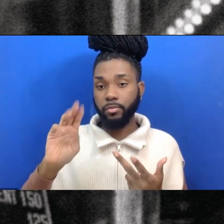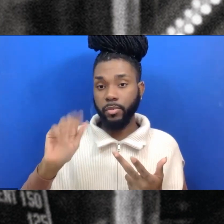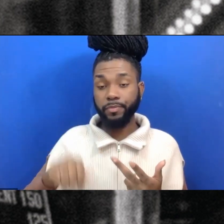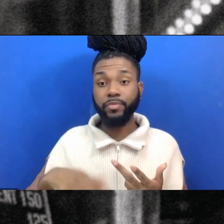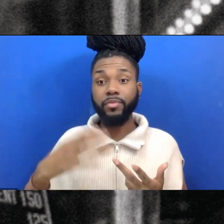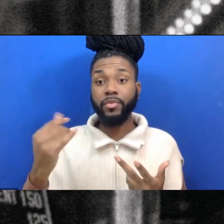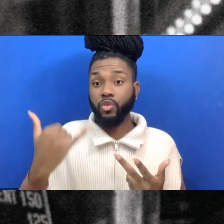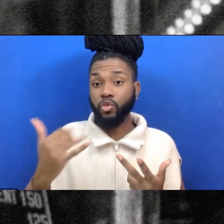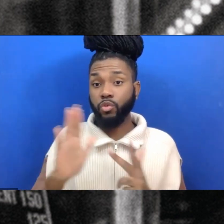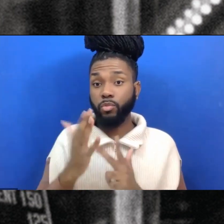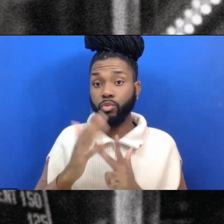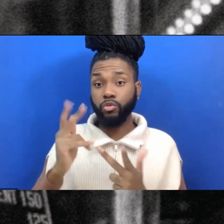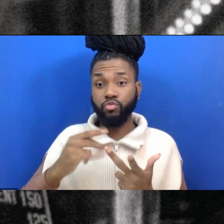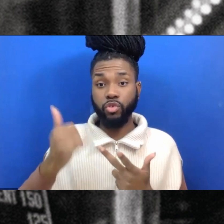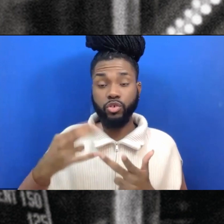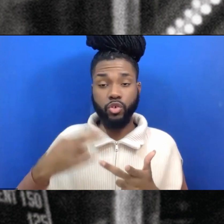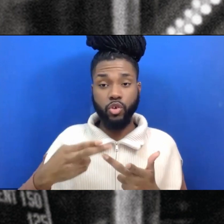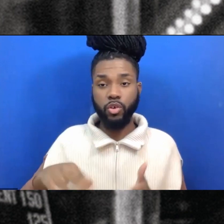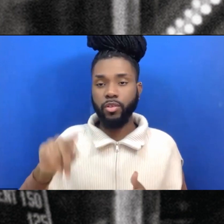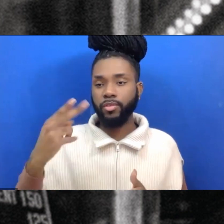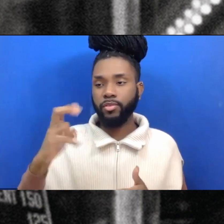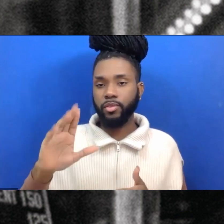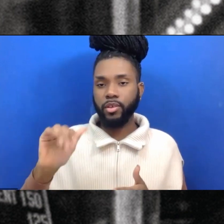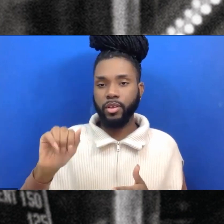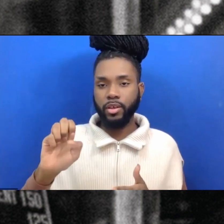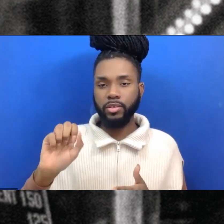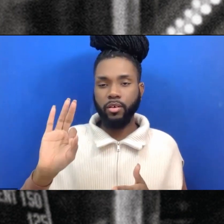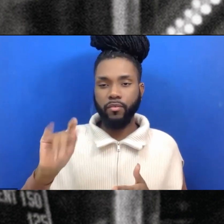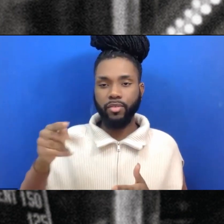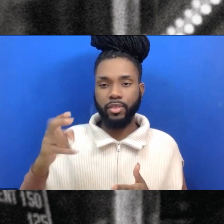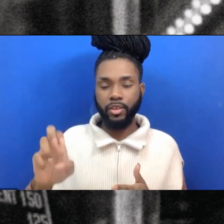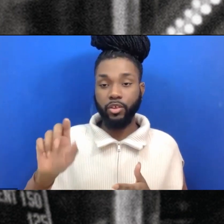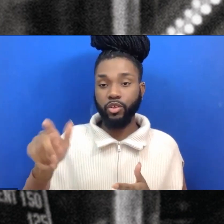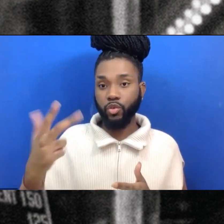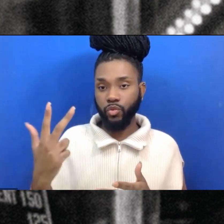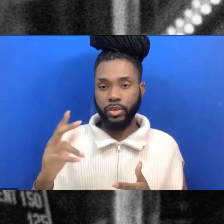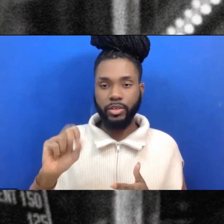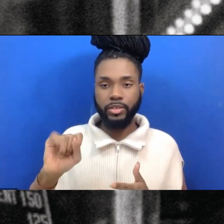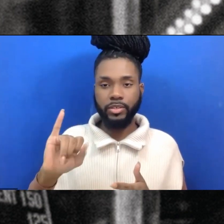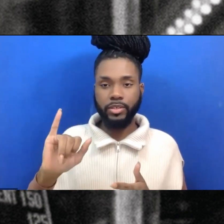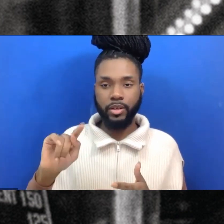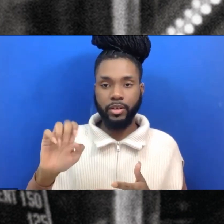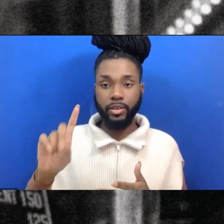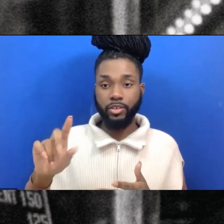project is entitled The Case of the Three-Sided Dream.